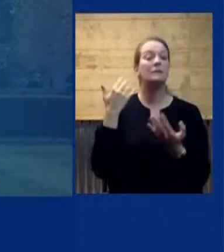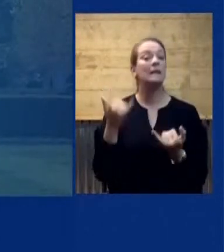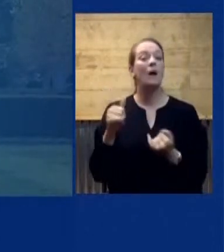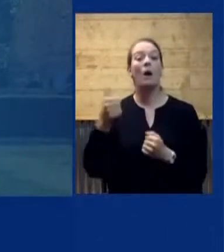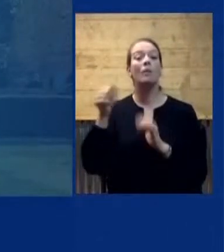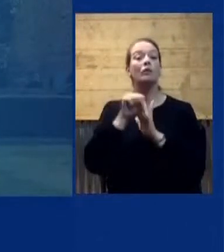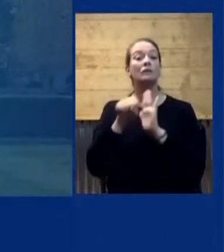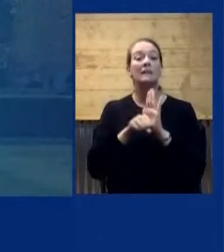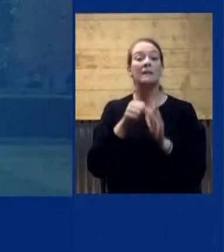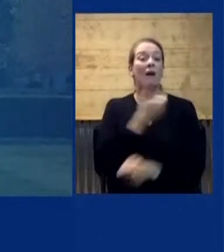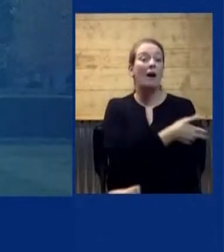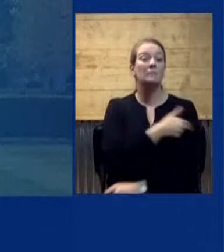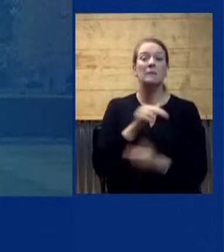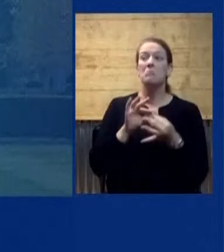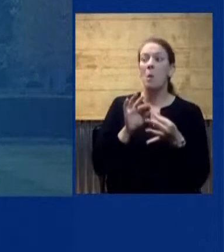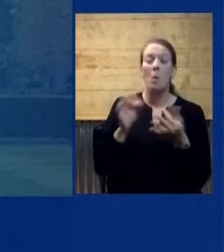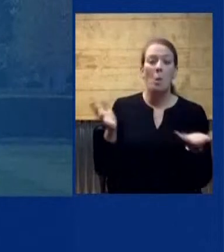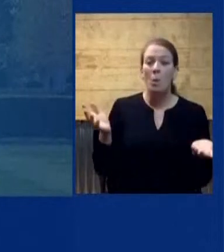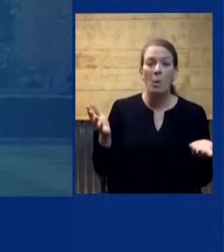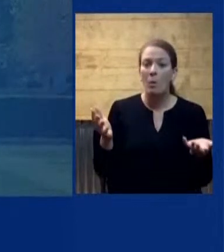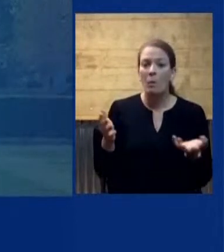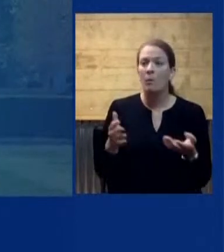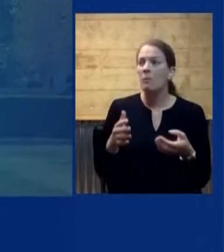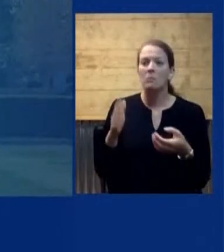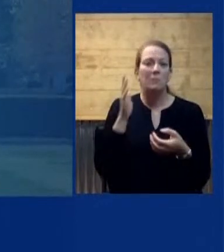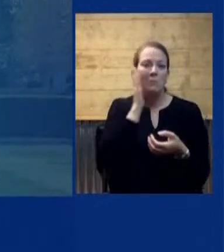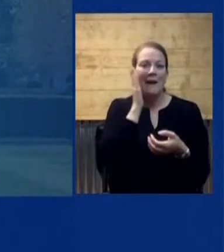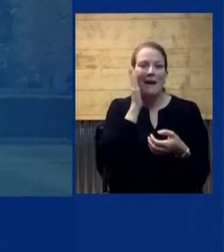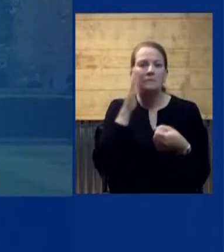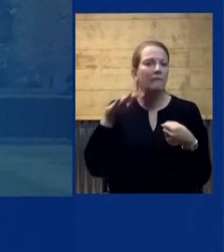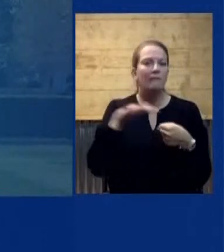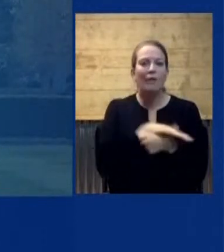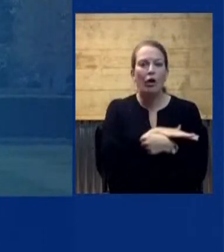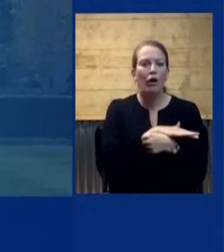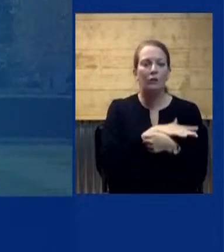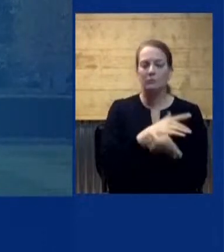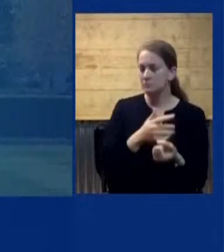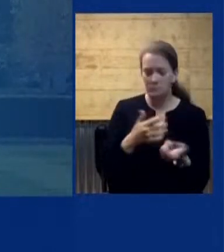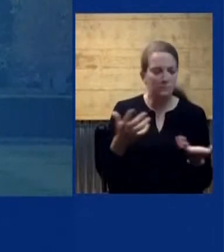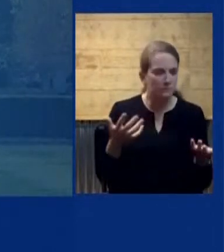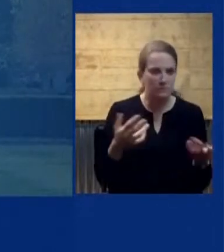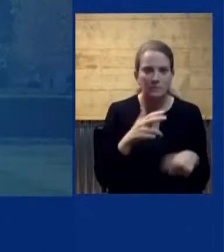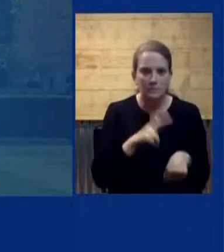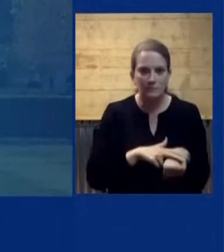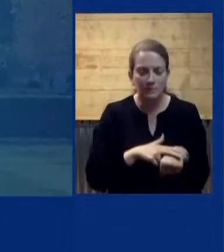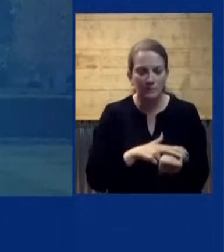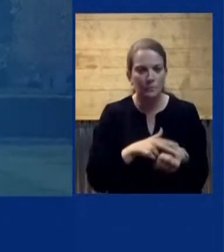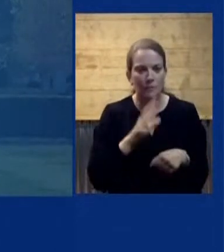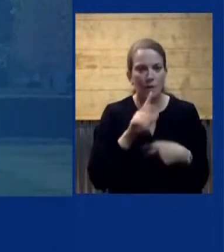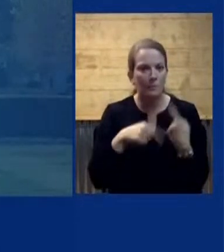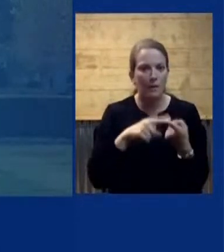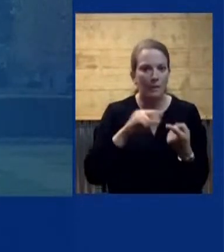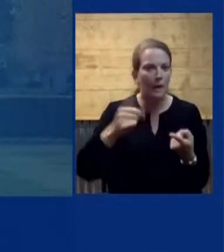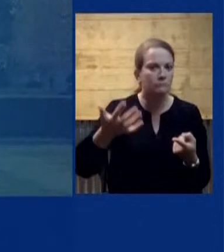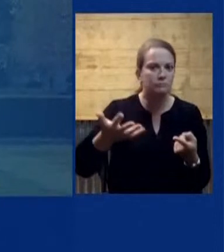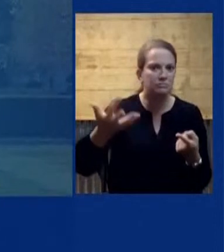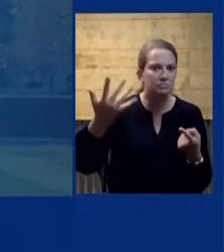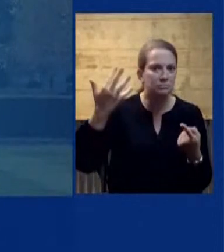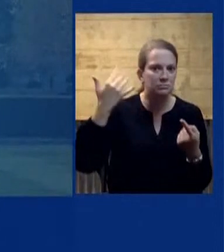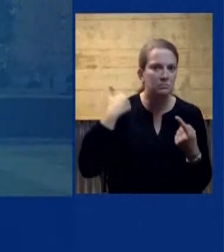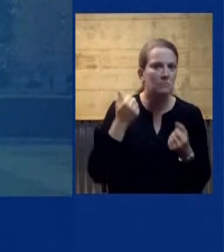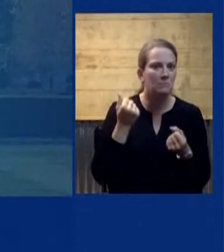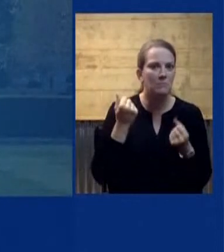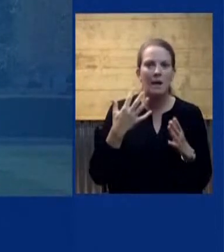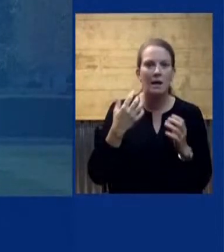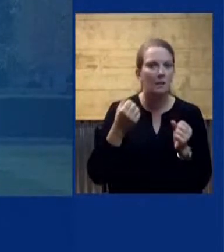Yes. If the infection rate goes through the roof, you're going to overwhelm your hospital system. We talked about this months